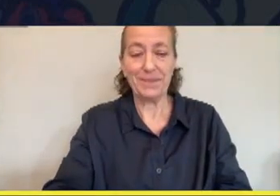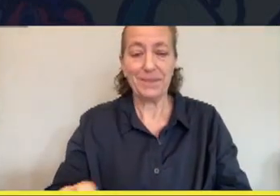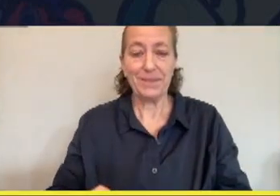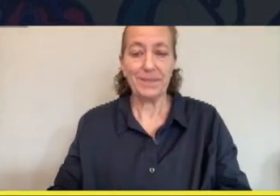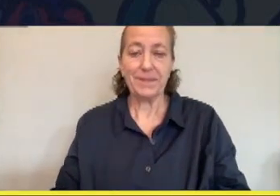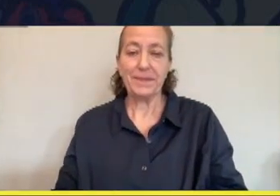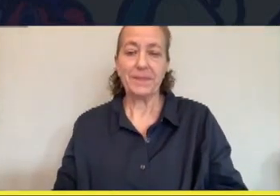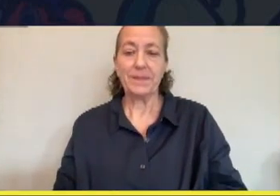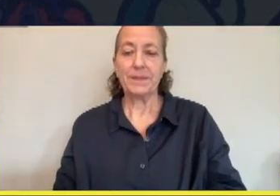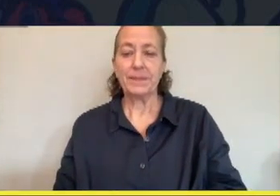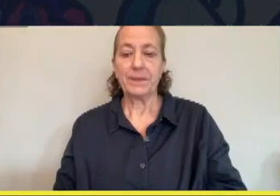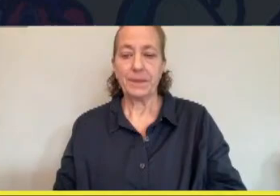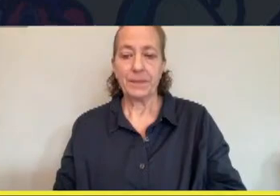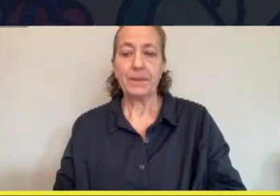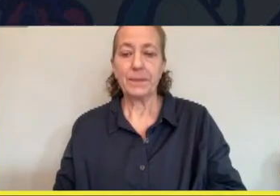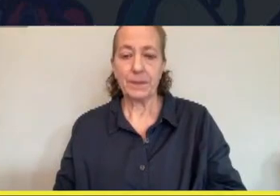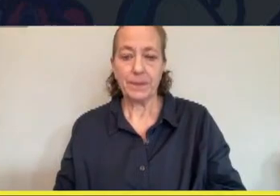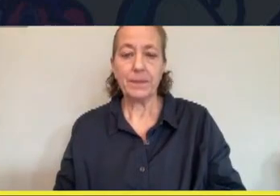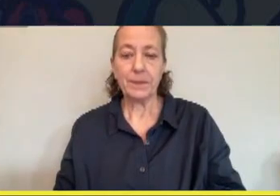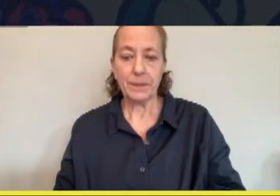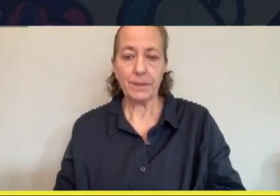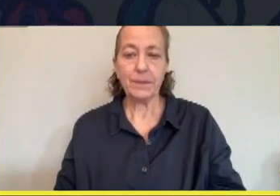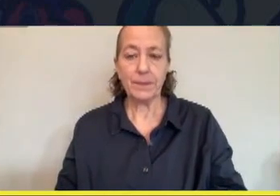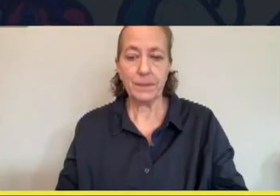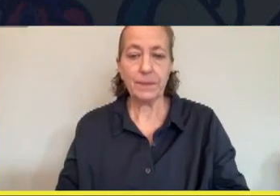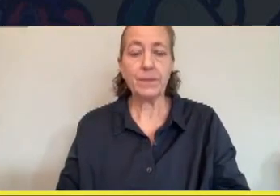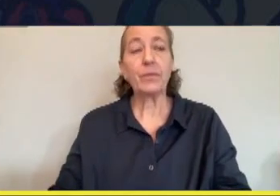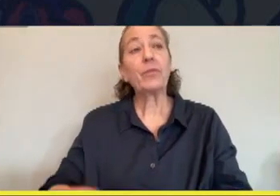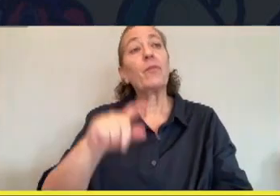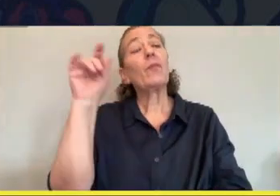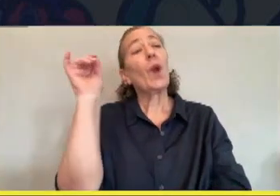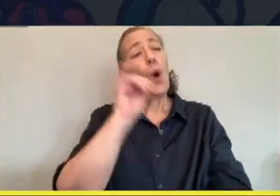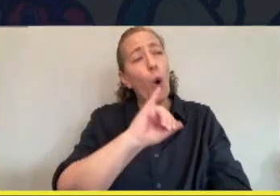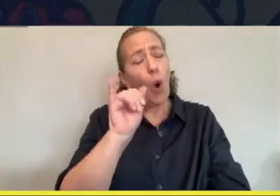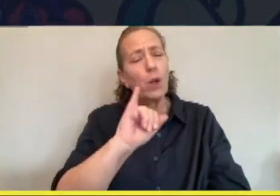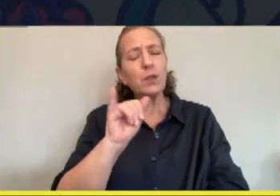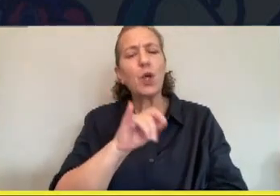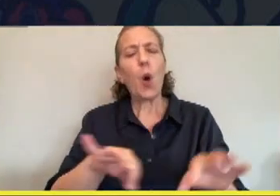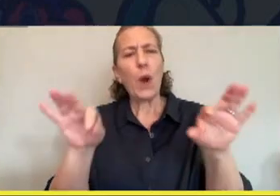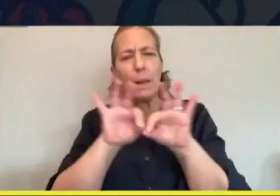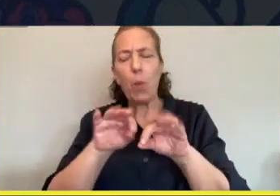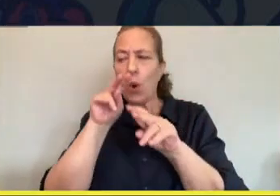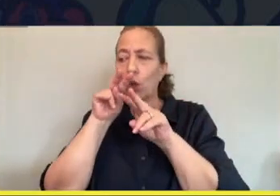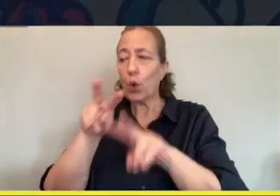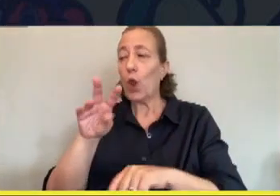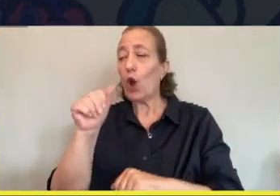It would also be important to expand the scope of services covered by public and private insurance.